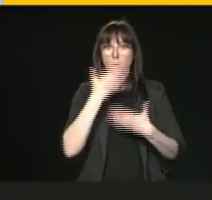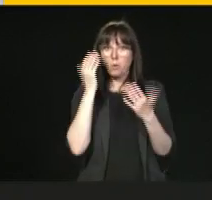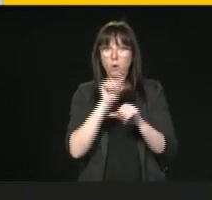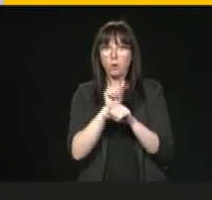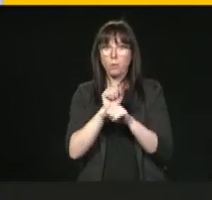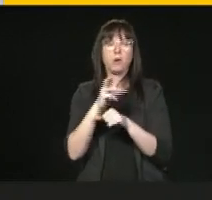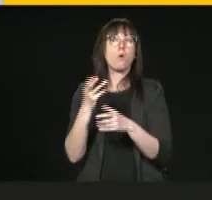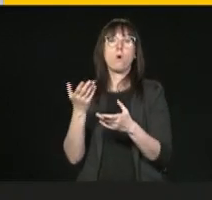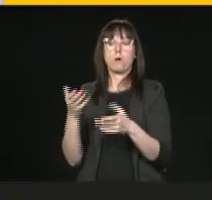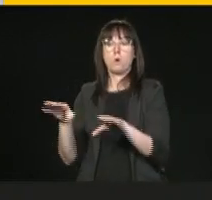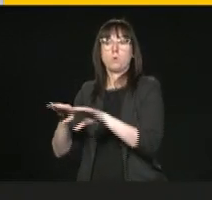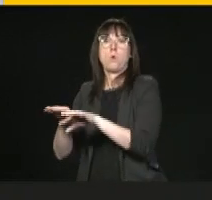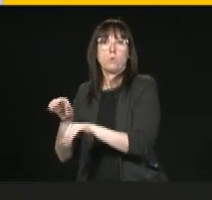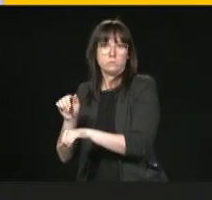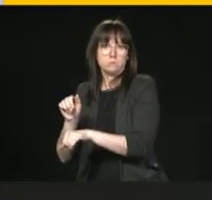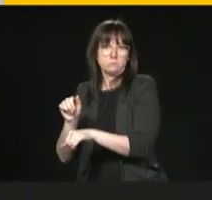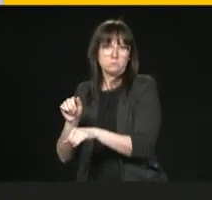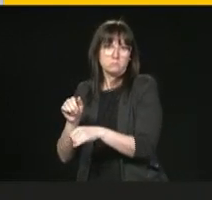work to be done.